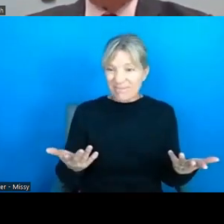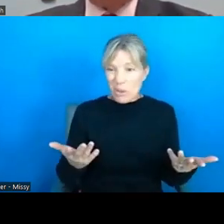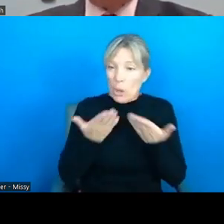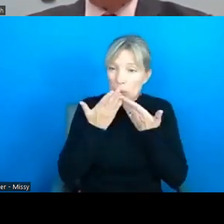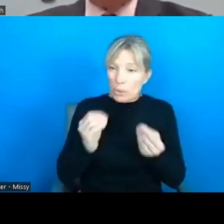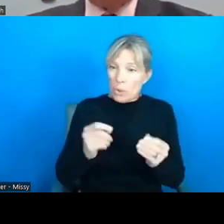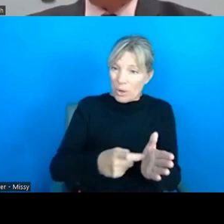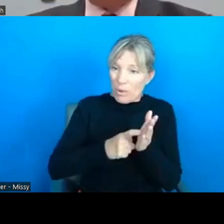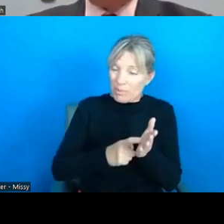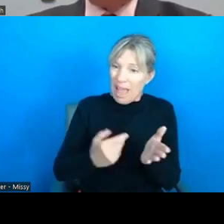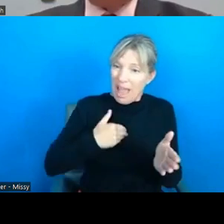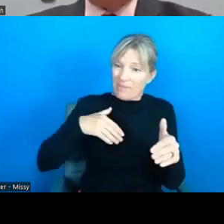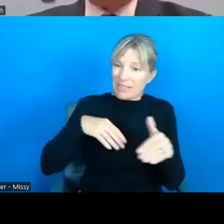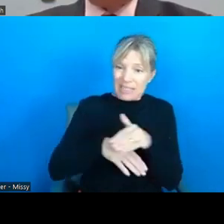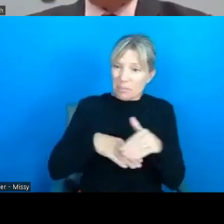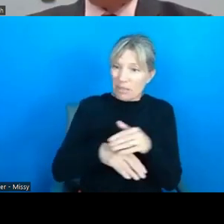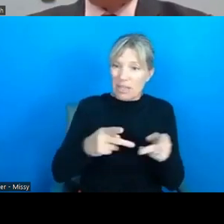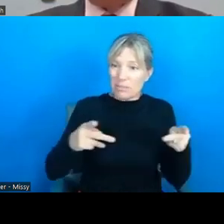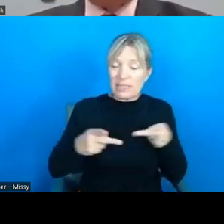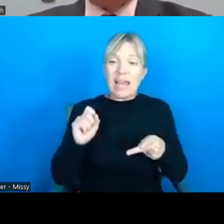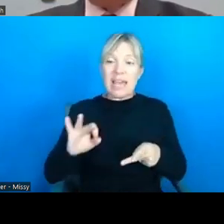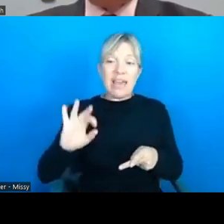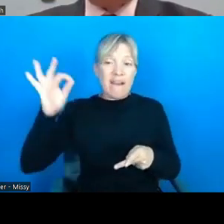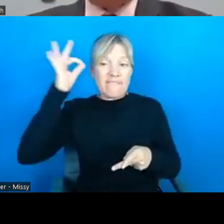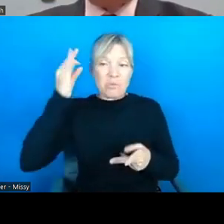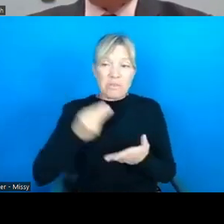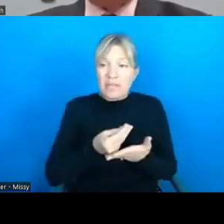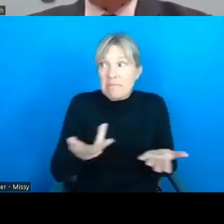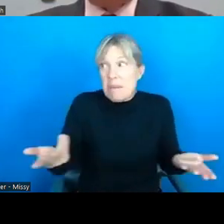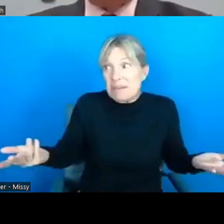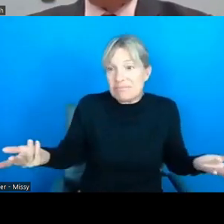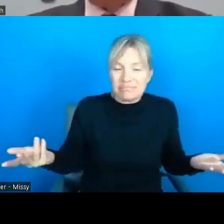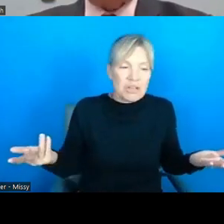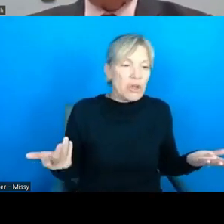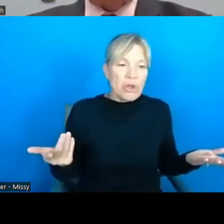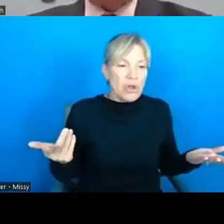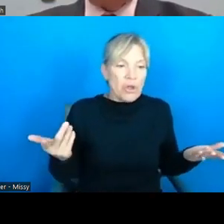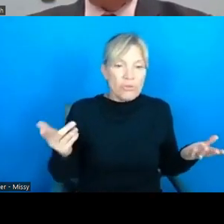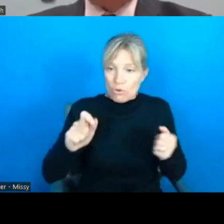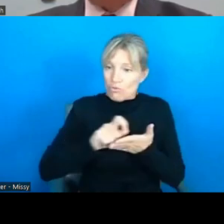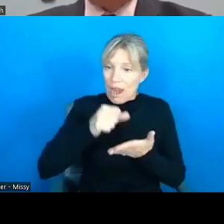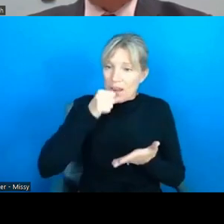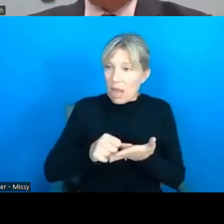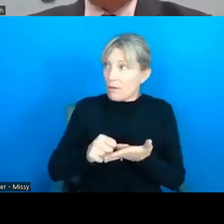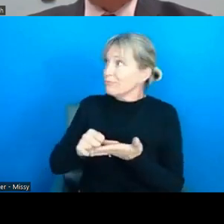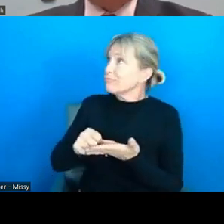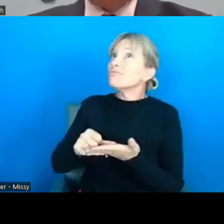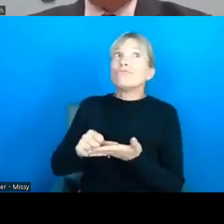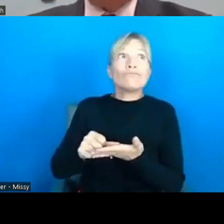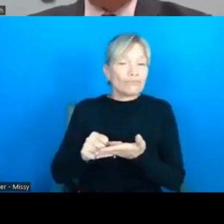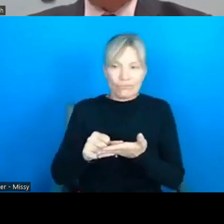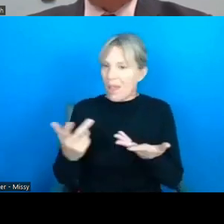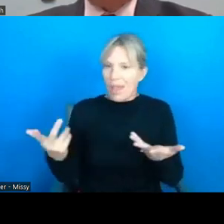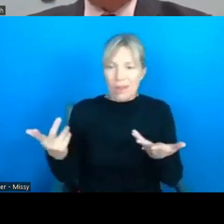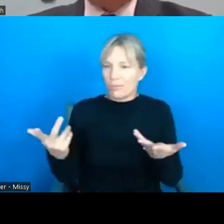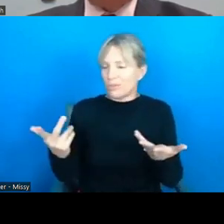to have accessibility in places that were federally funded. You just, you could write a letter and it would go in the circular